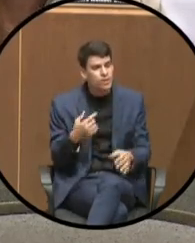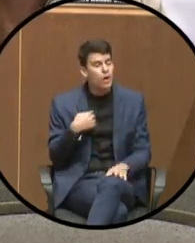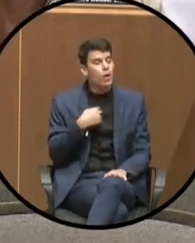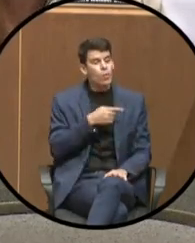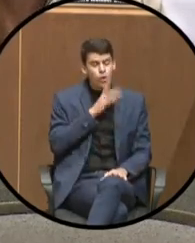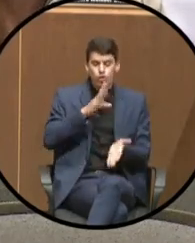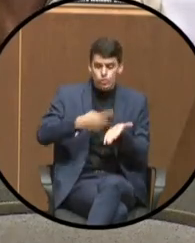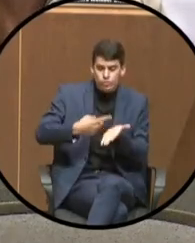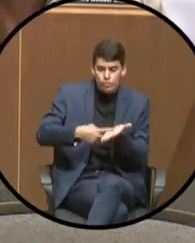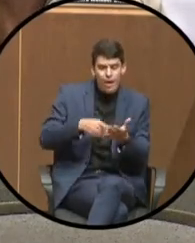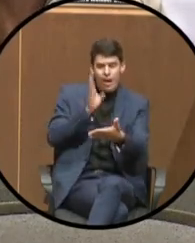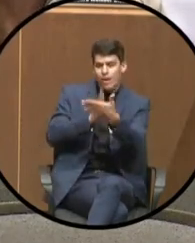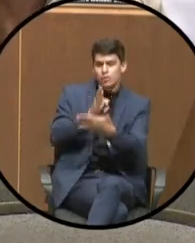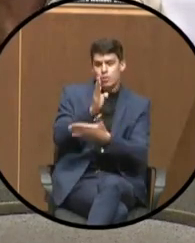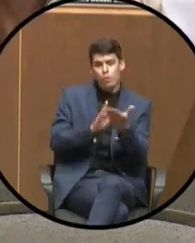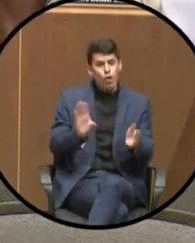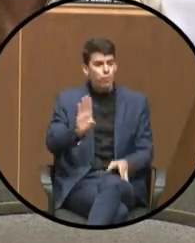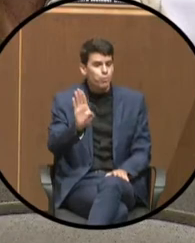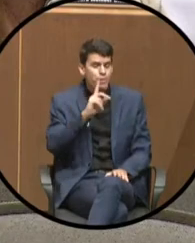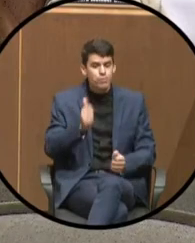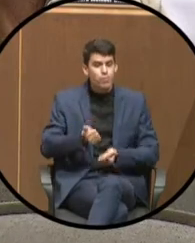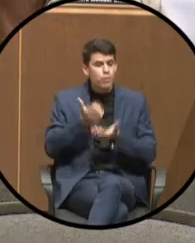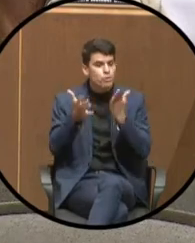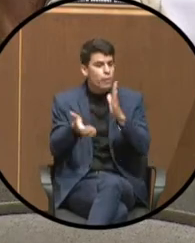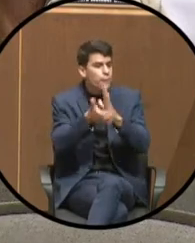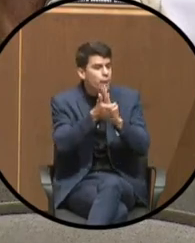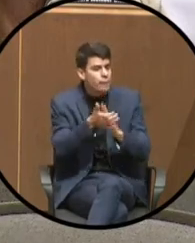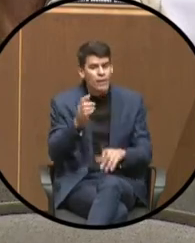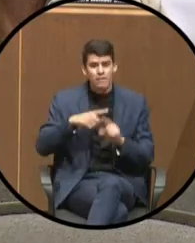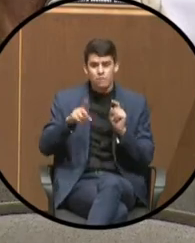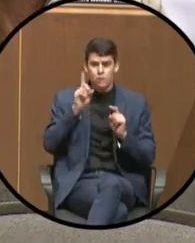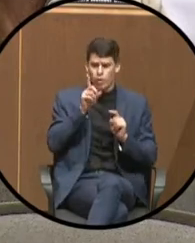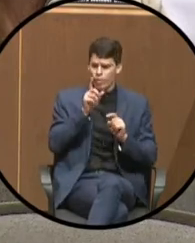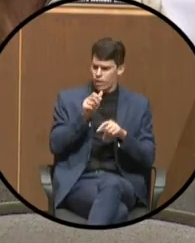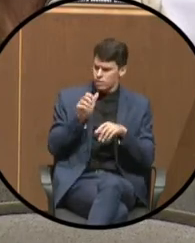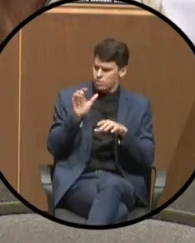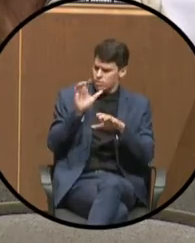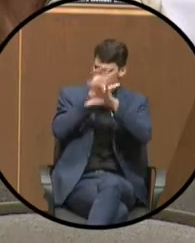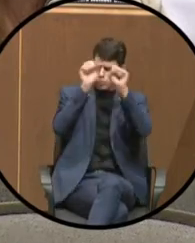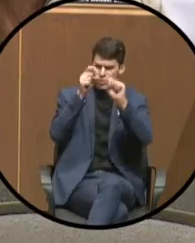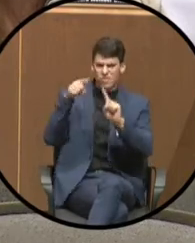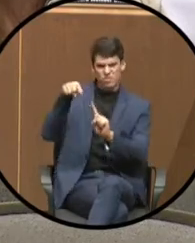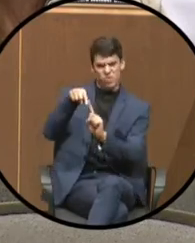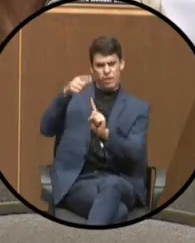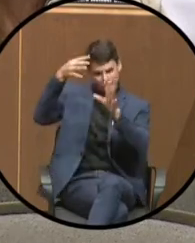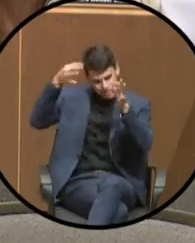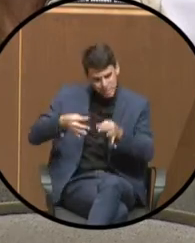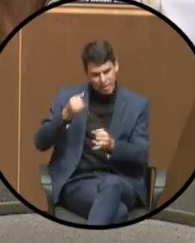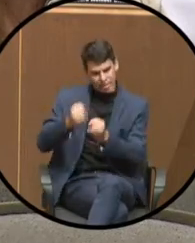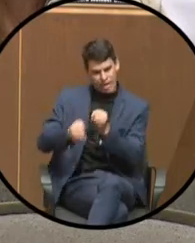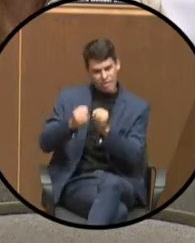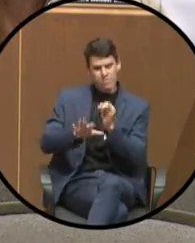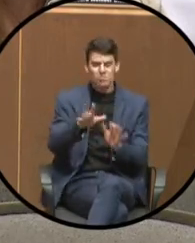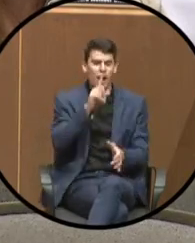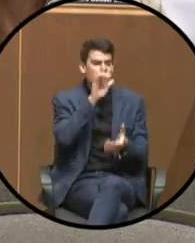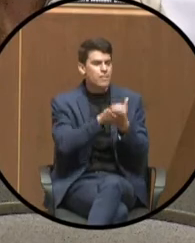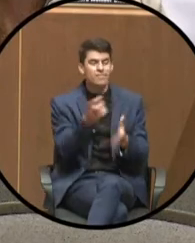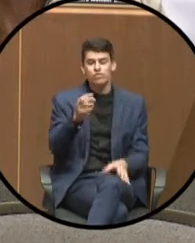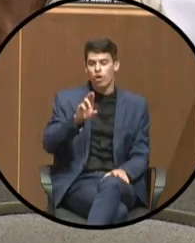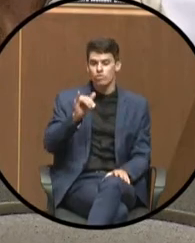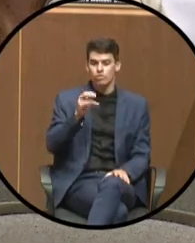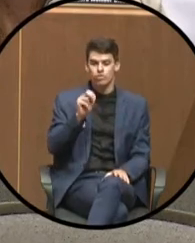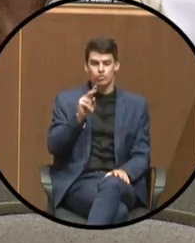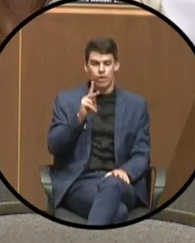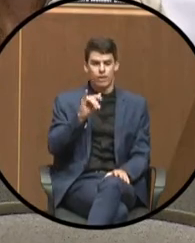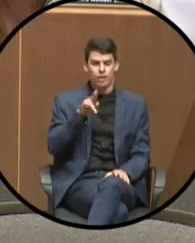speak against Part B of the proposed amendment of shifting authority to the superintendent with sole decision-making capacity. While I believe Dr. Jenkins has